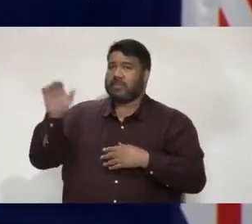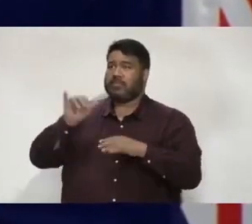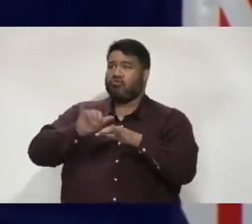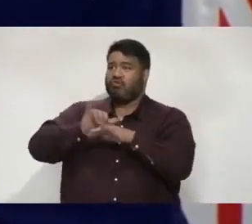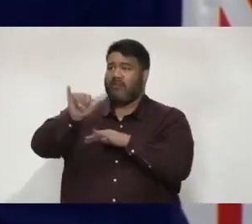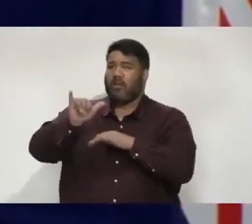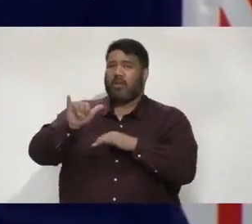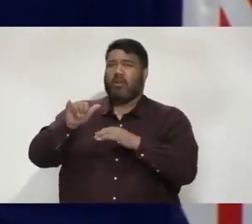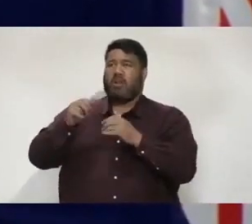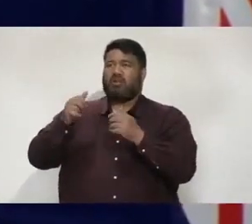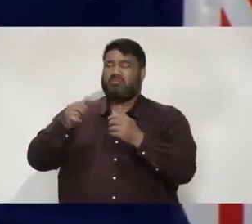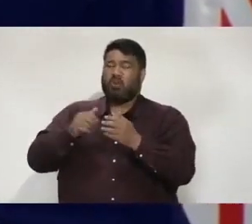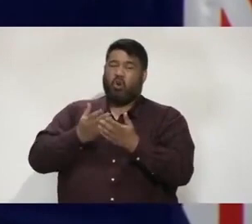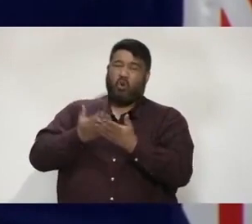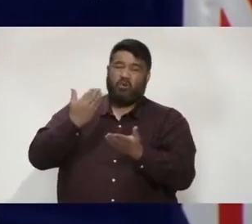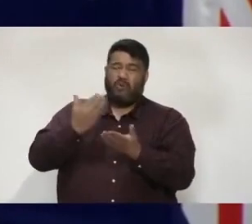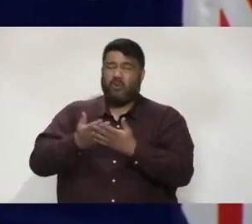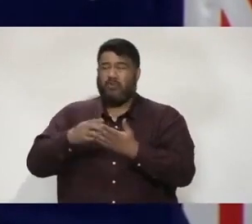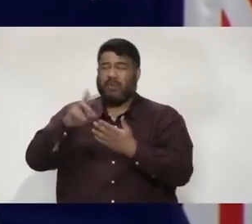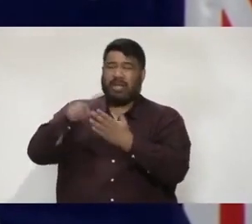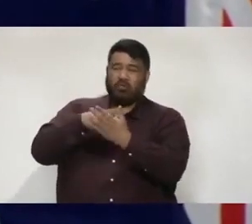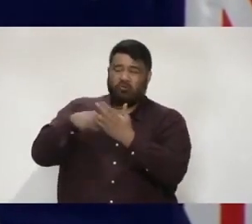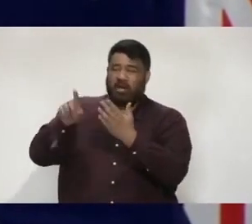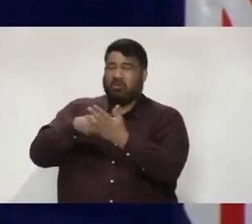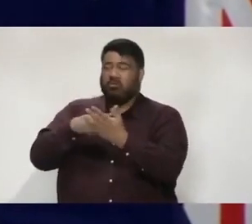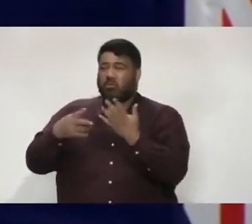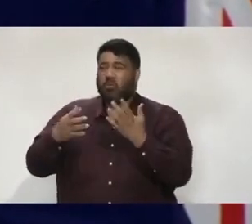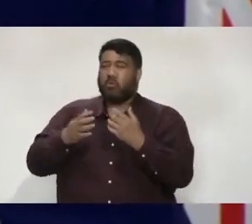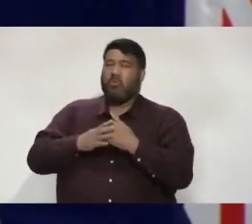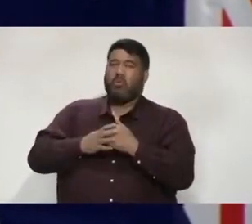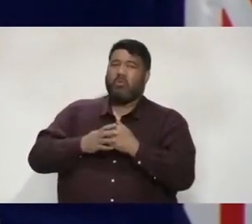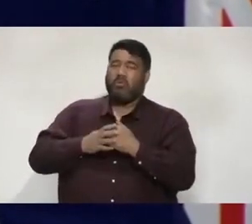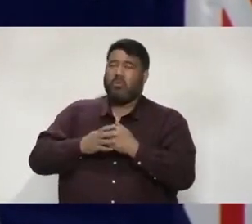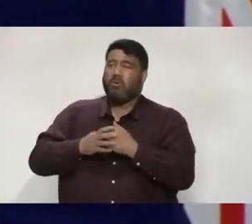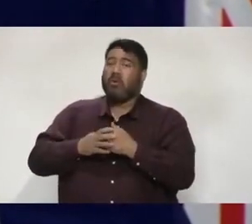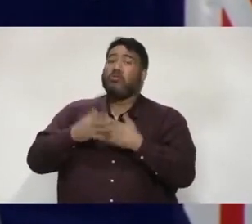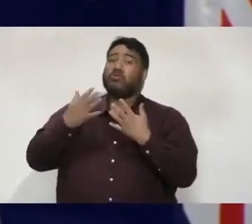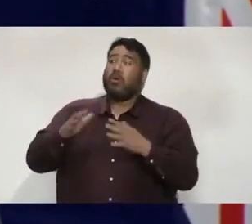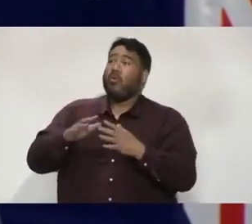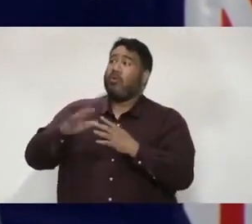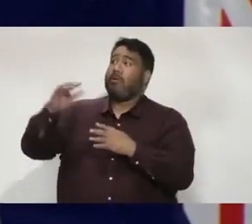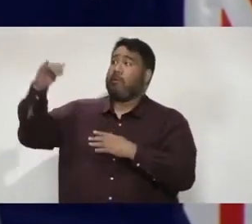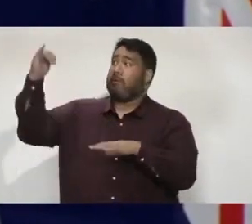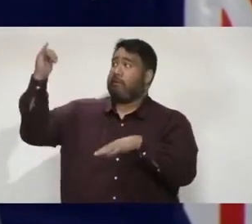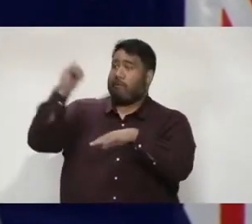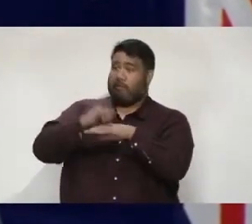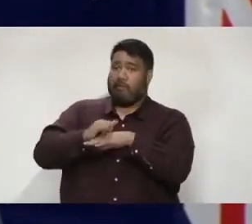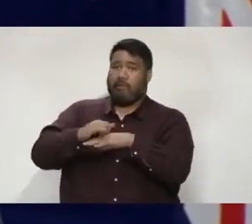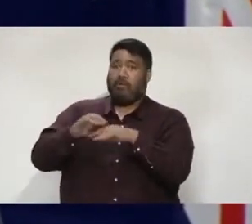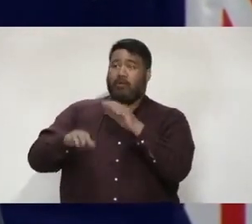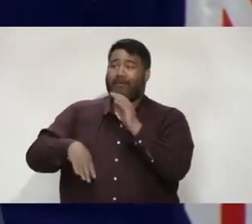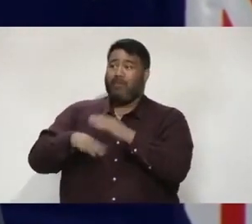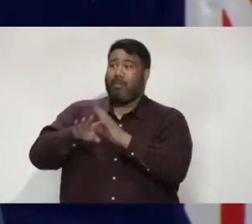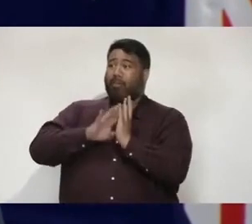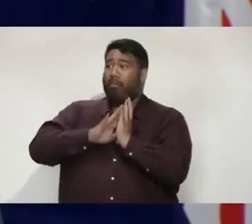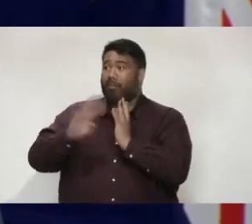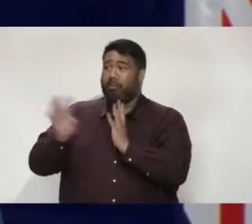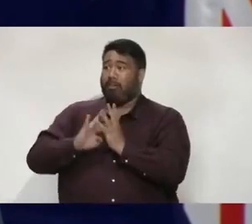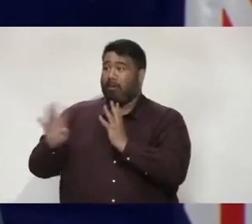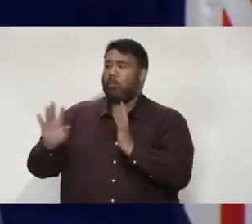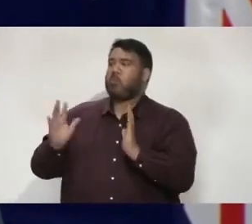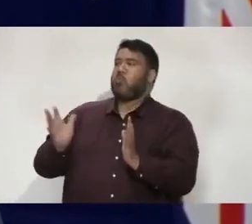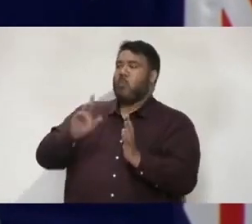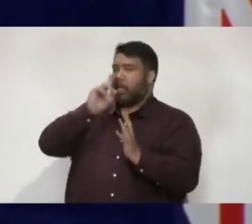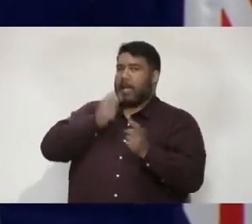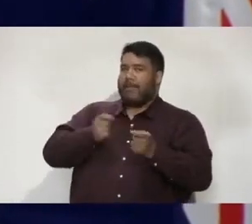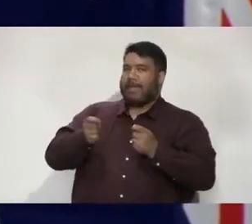The last thing we'd want to have is a situation where we had arriving aircraft which were full beyond what the plan was, and then have an inability to